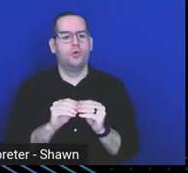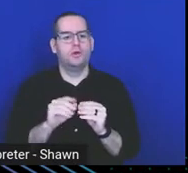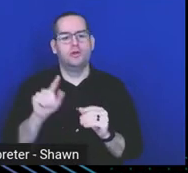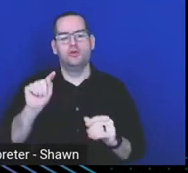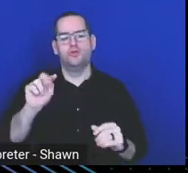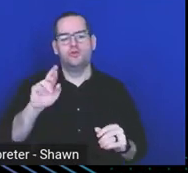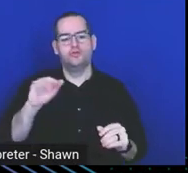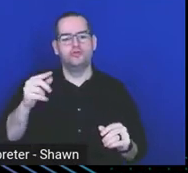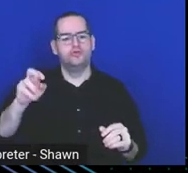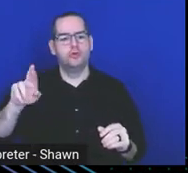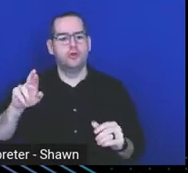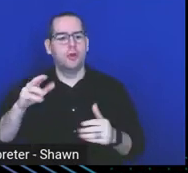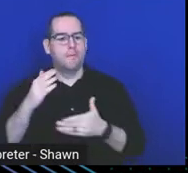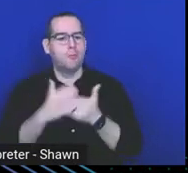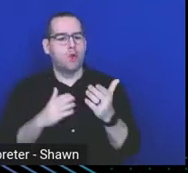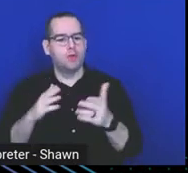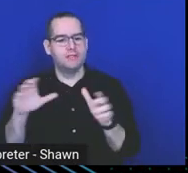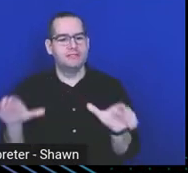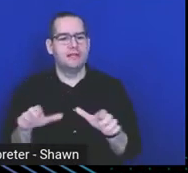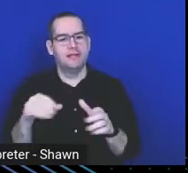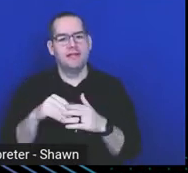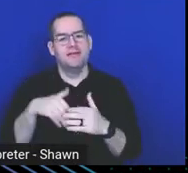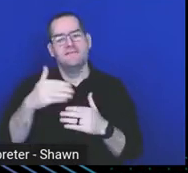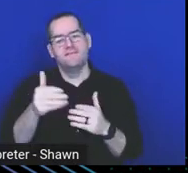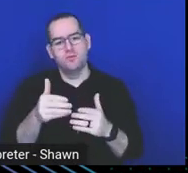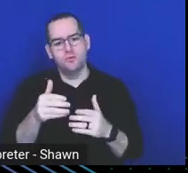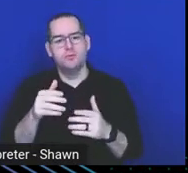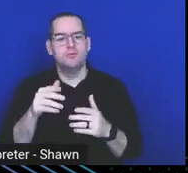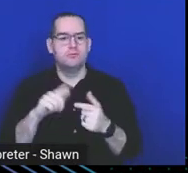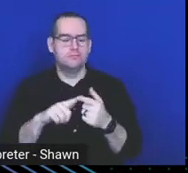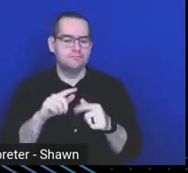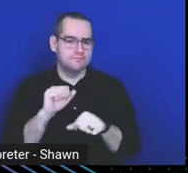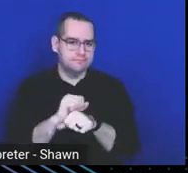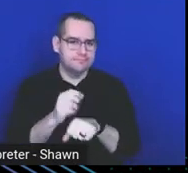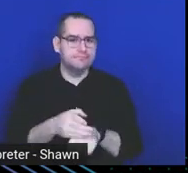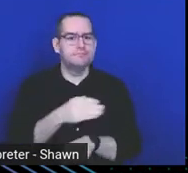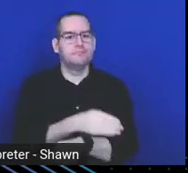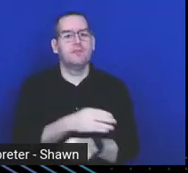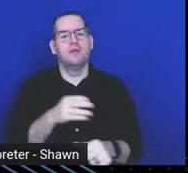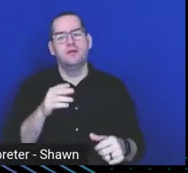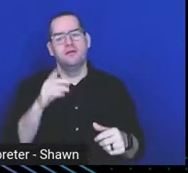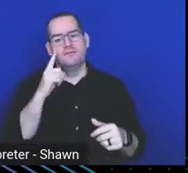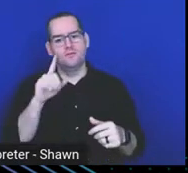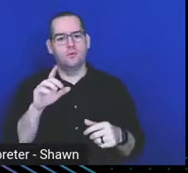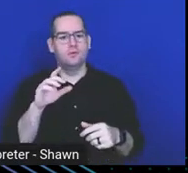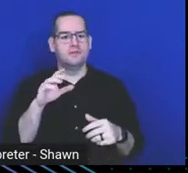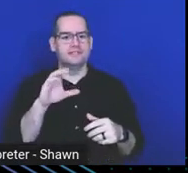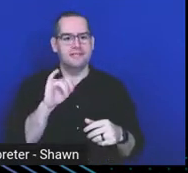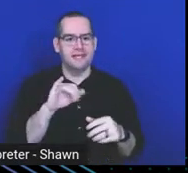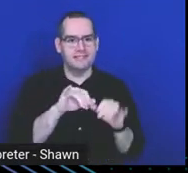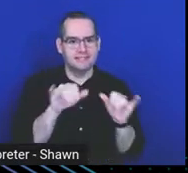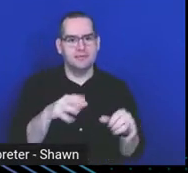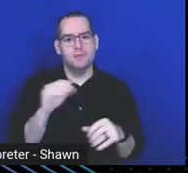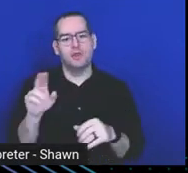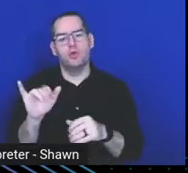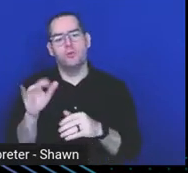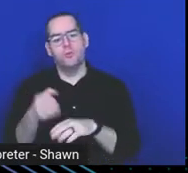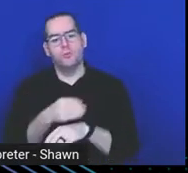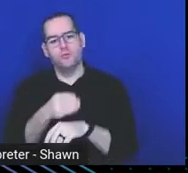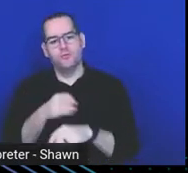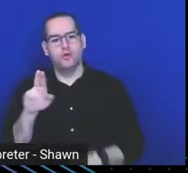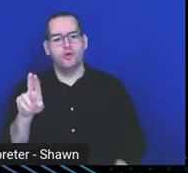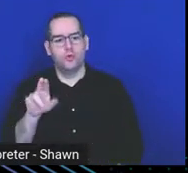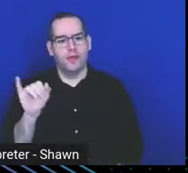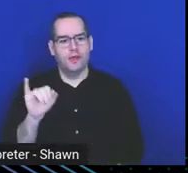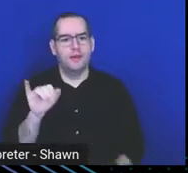done in the next releases, making it more easy to integrate with your existing CI systems, and more work on the UI, obviously, to improve and